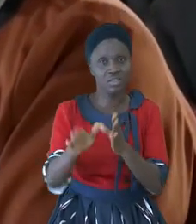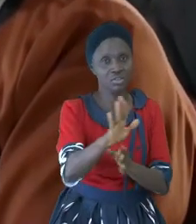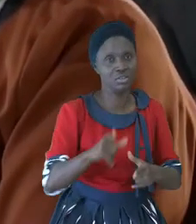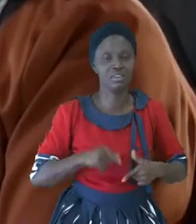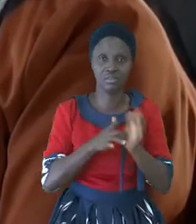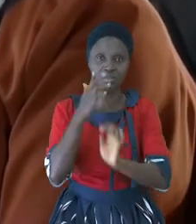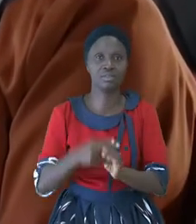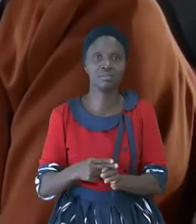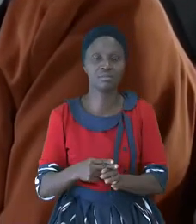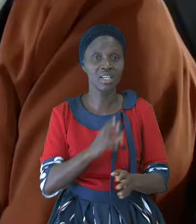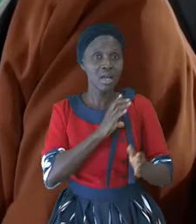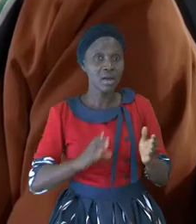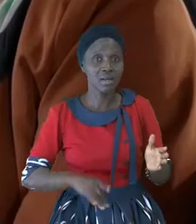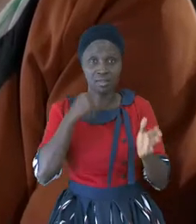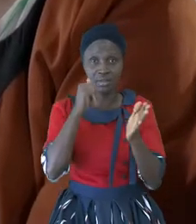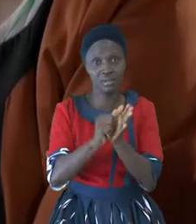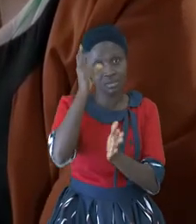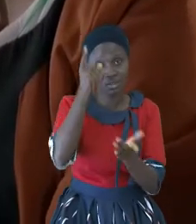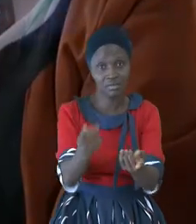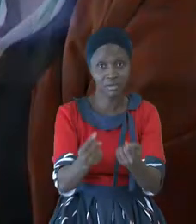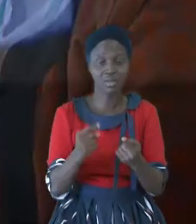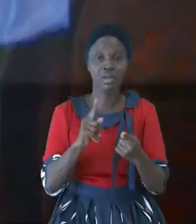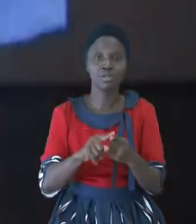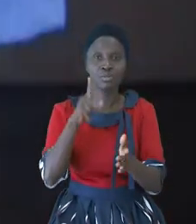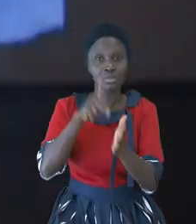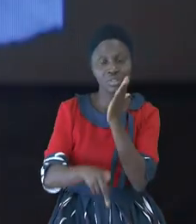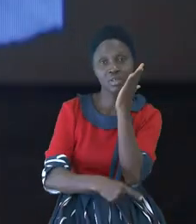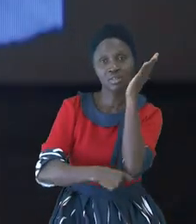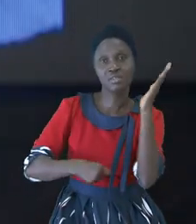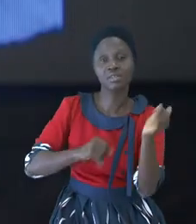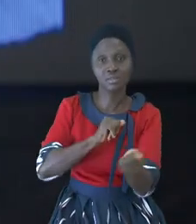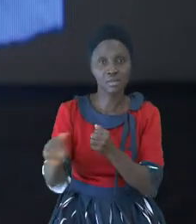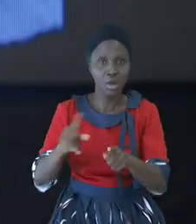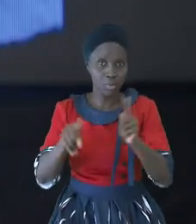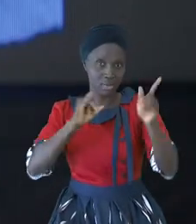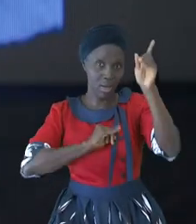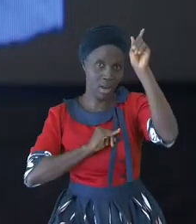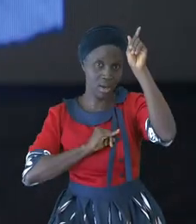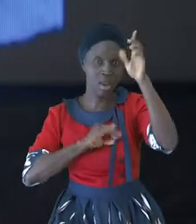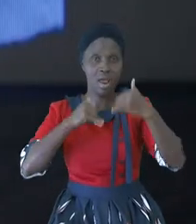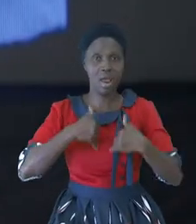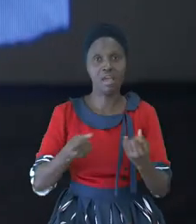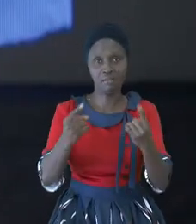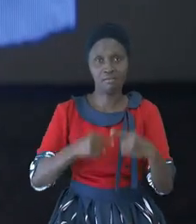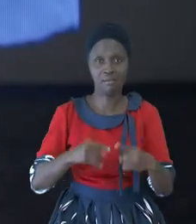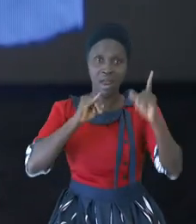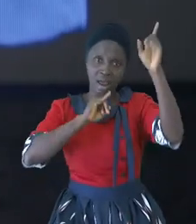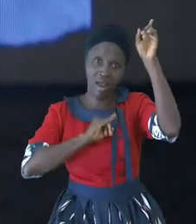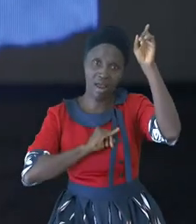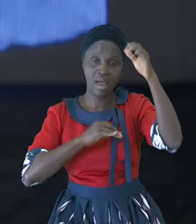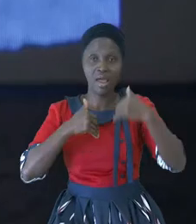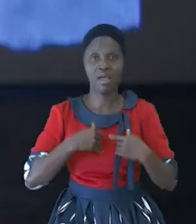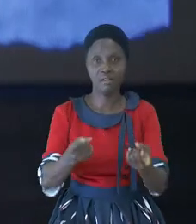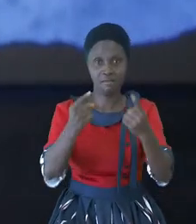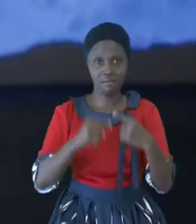came to steal and to kill and to destroy. He says, I am come. I am come.